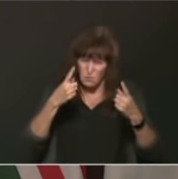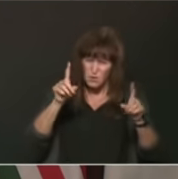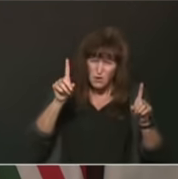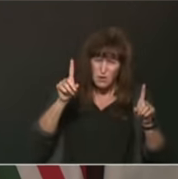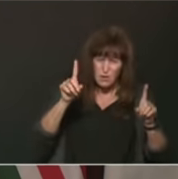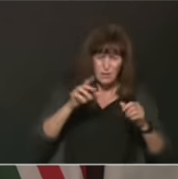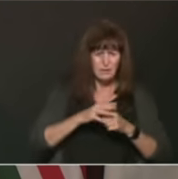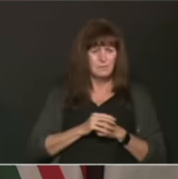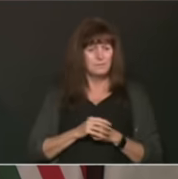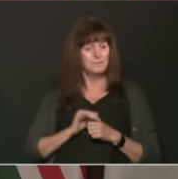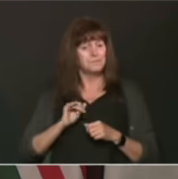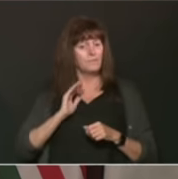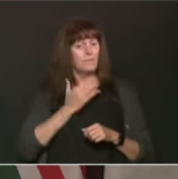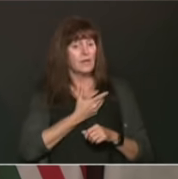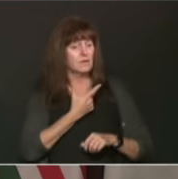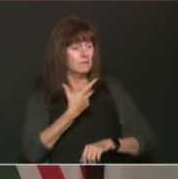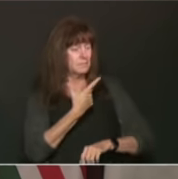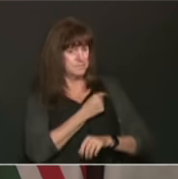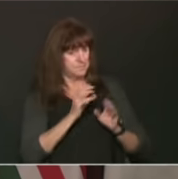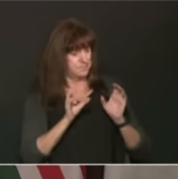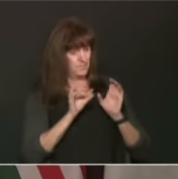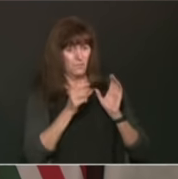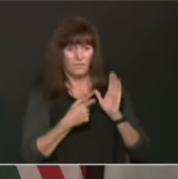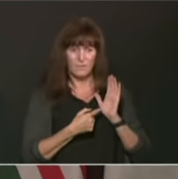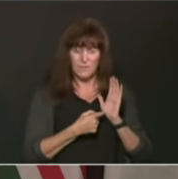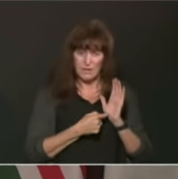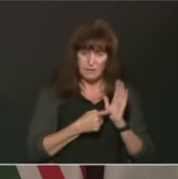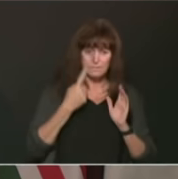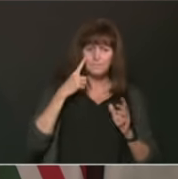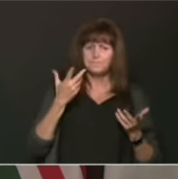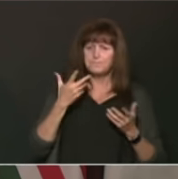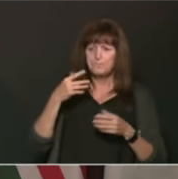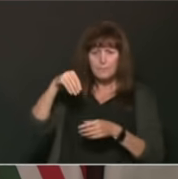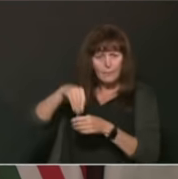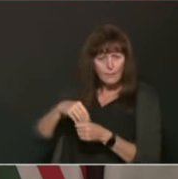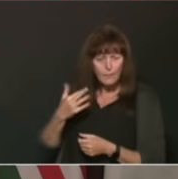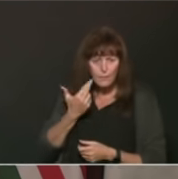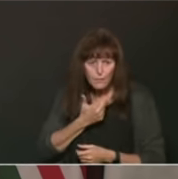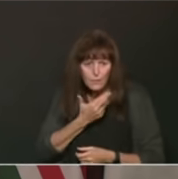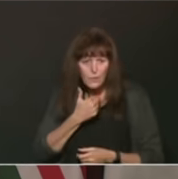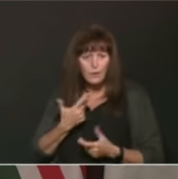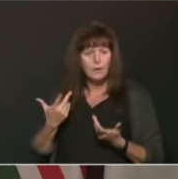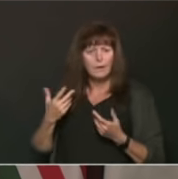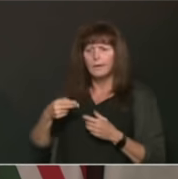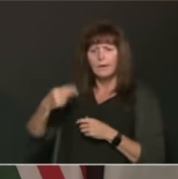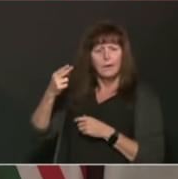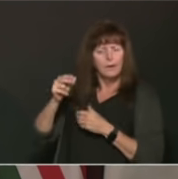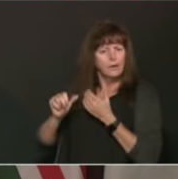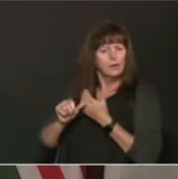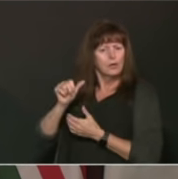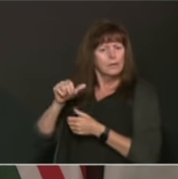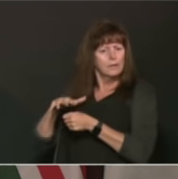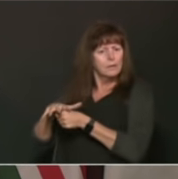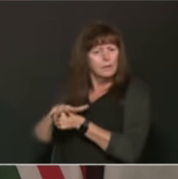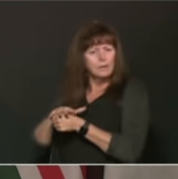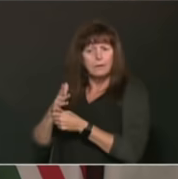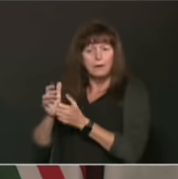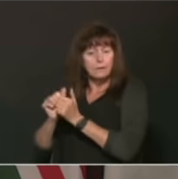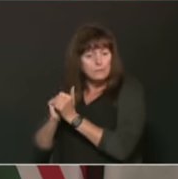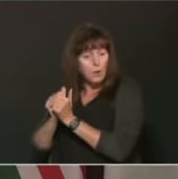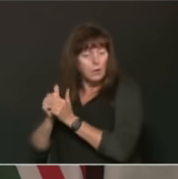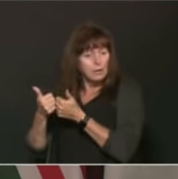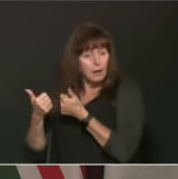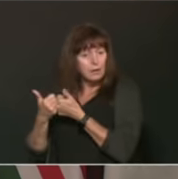going indoors safer for restaurants and for high-risk venues like mass gatherings at a sports game is also going to